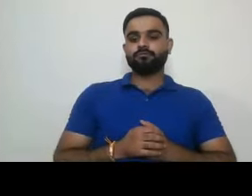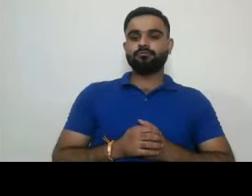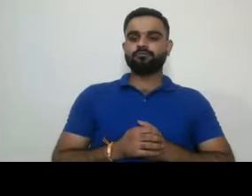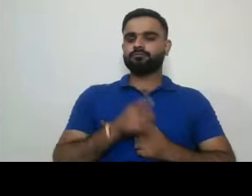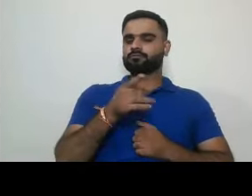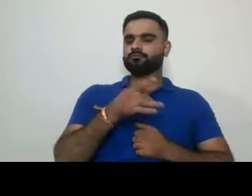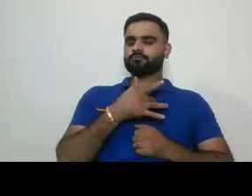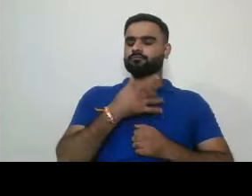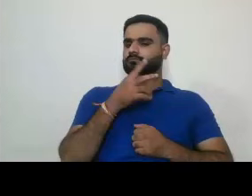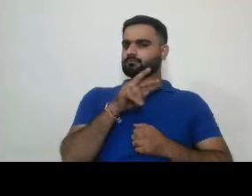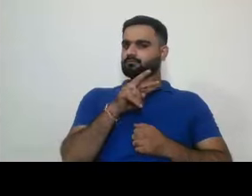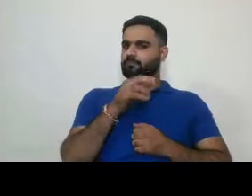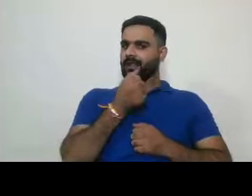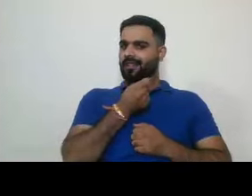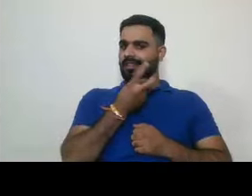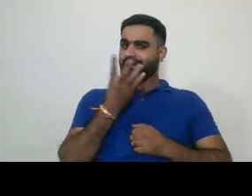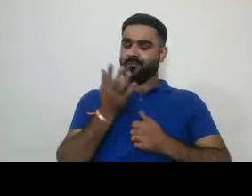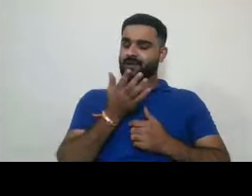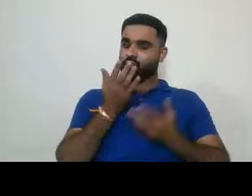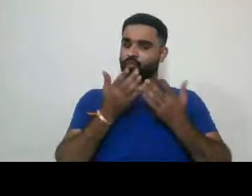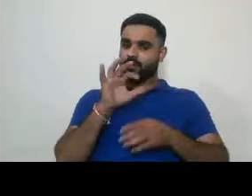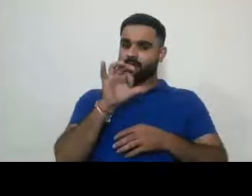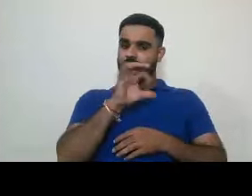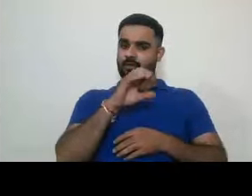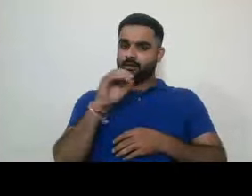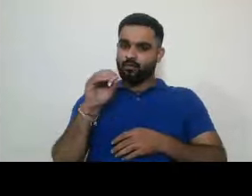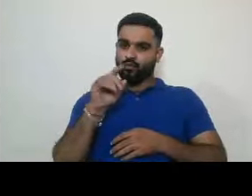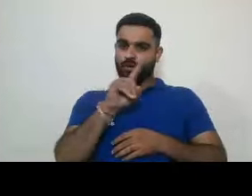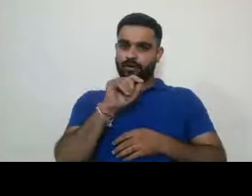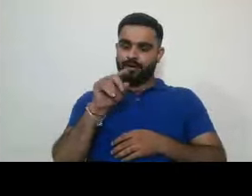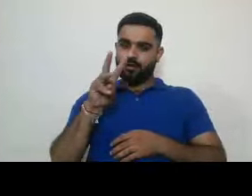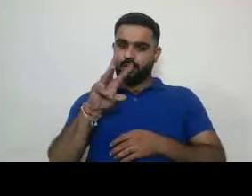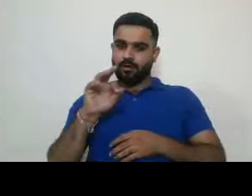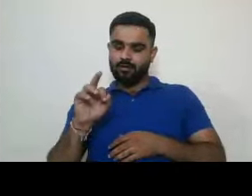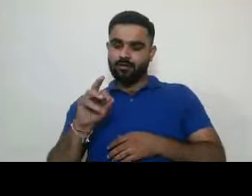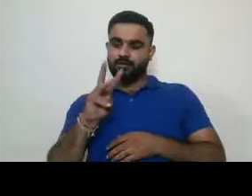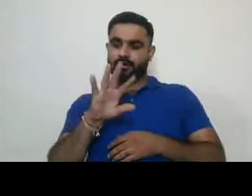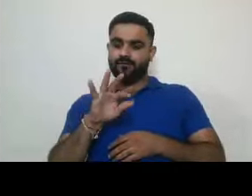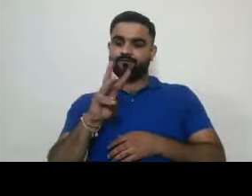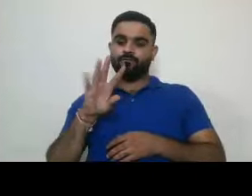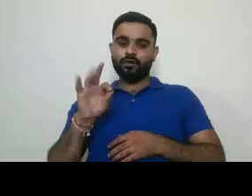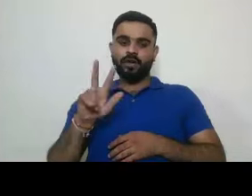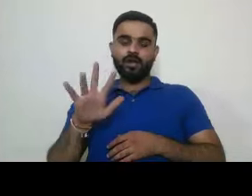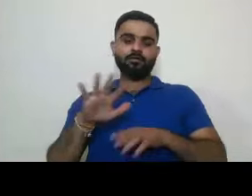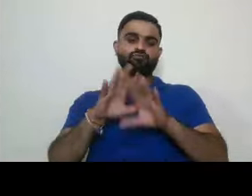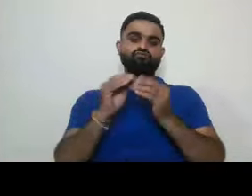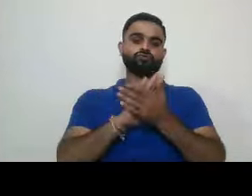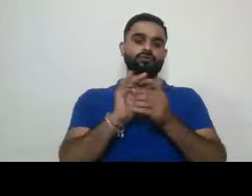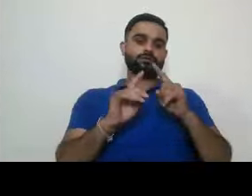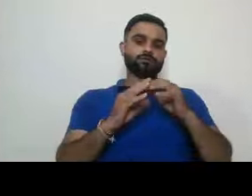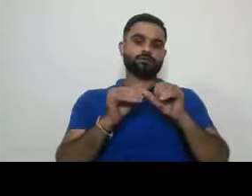you guess what the numbers might mean? 19, 118, and 1348. Any guesses in the chat